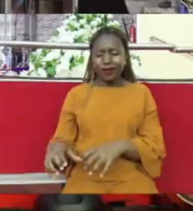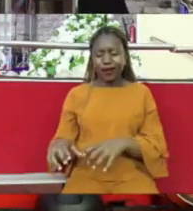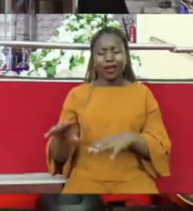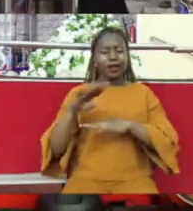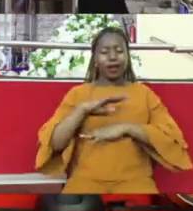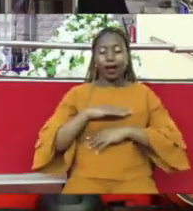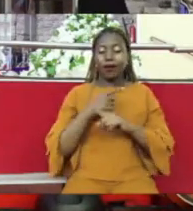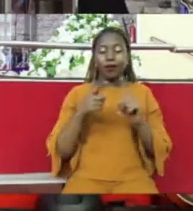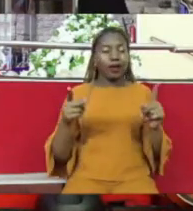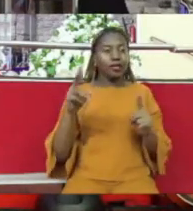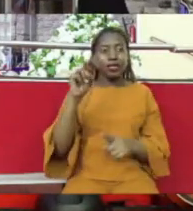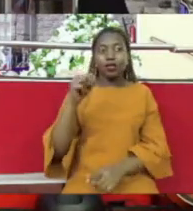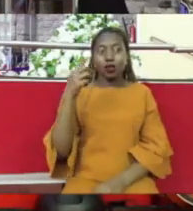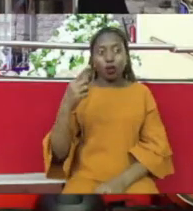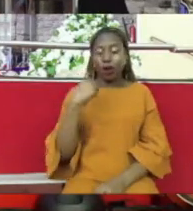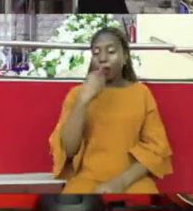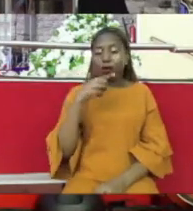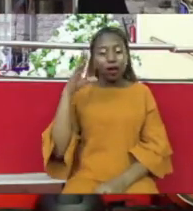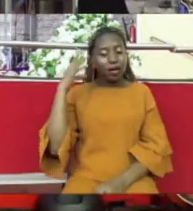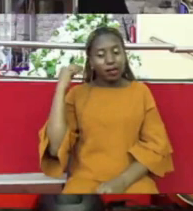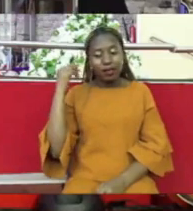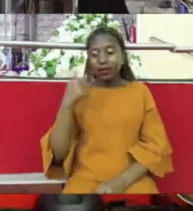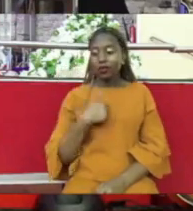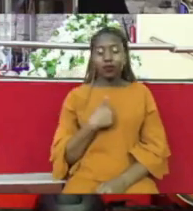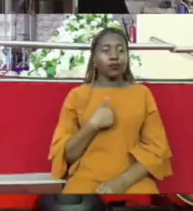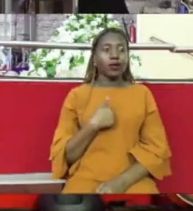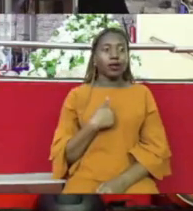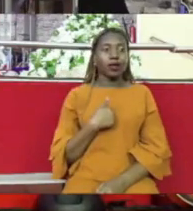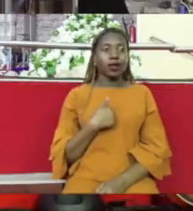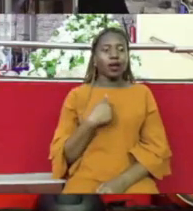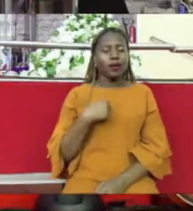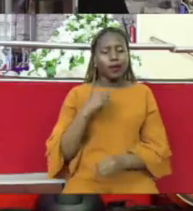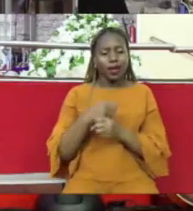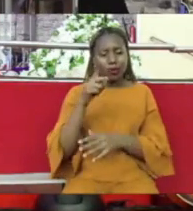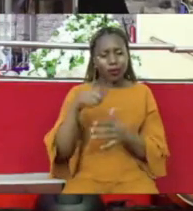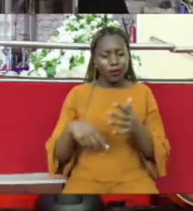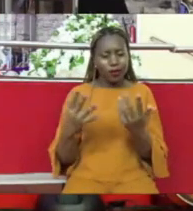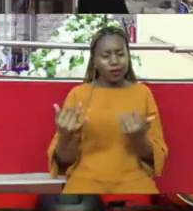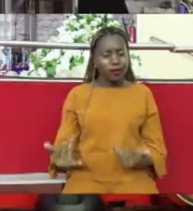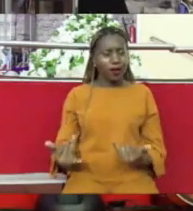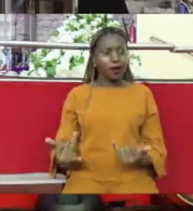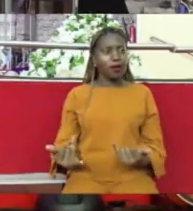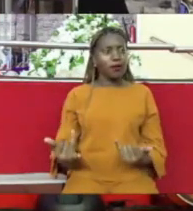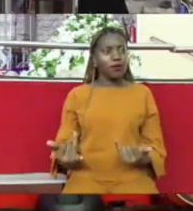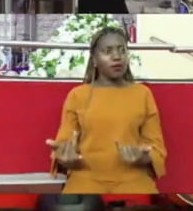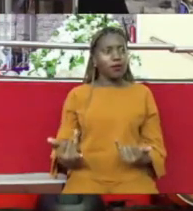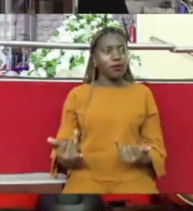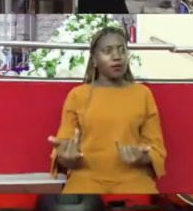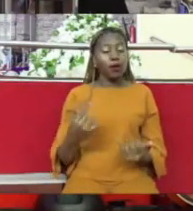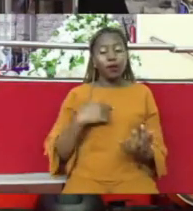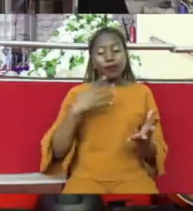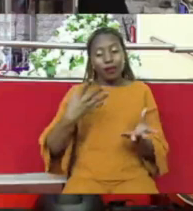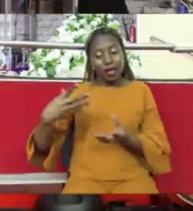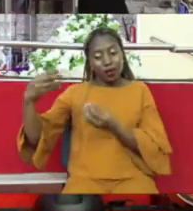out. Nimeng'ang'ana kutosha lakini hakuna mtu ambaye ananisikia. What can I do now? Ni nini ambacho naweza nikafanya sasa? I went to school,